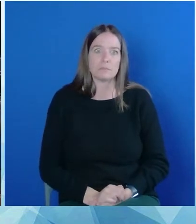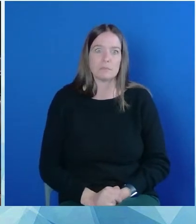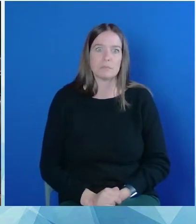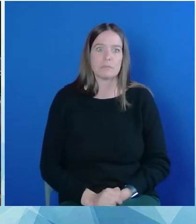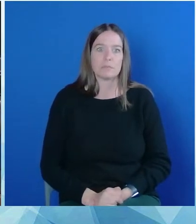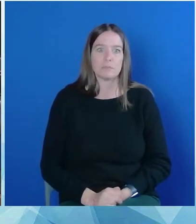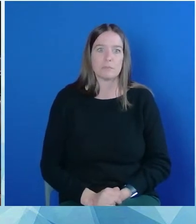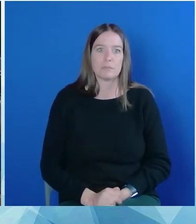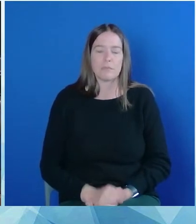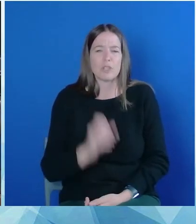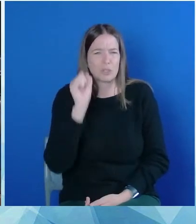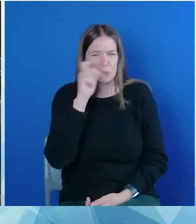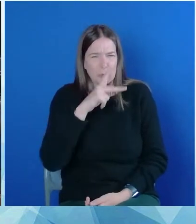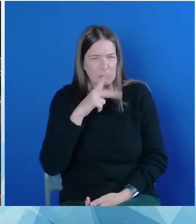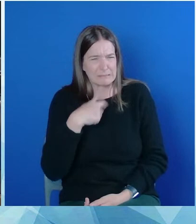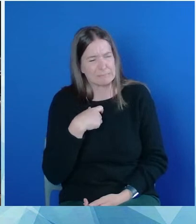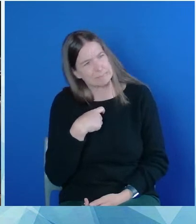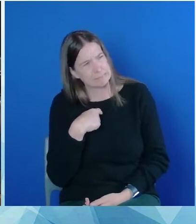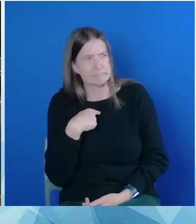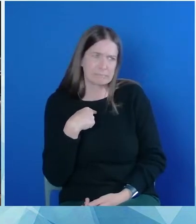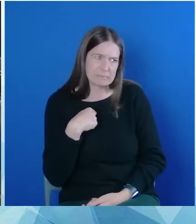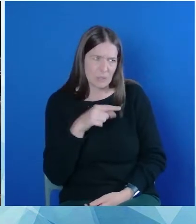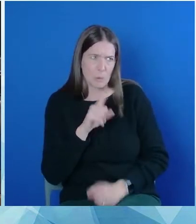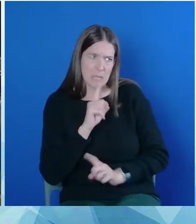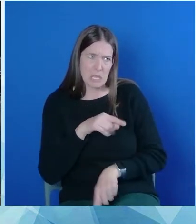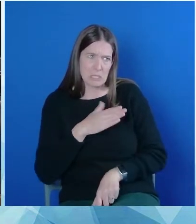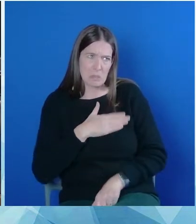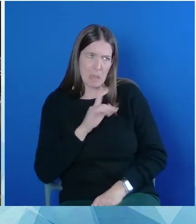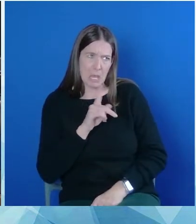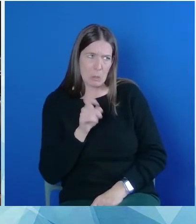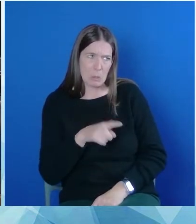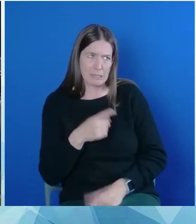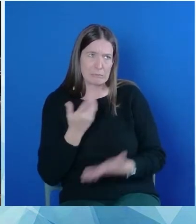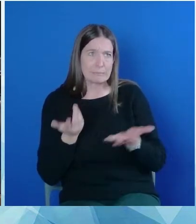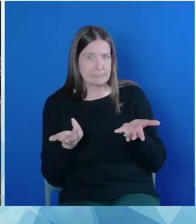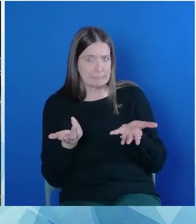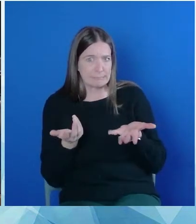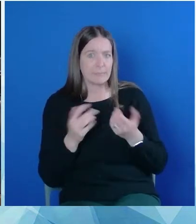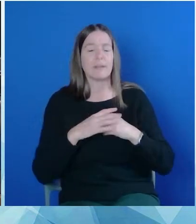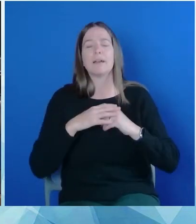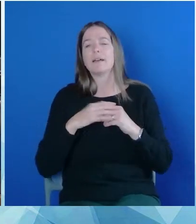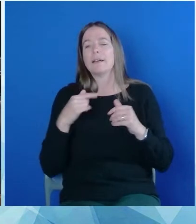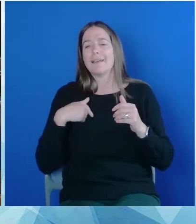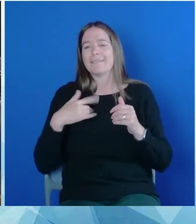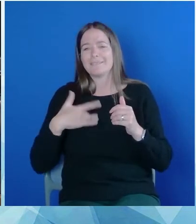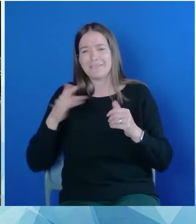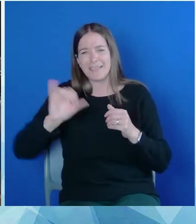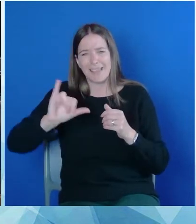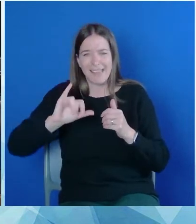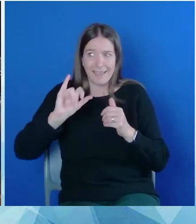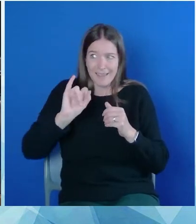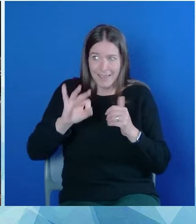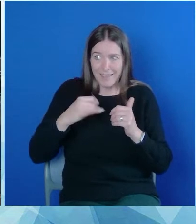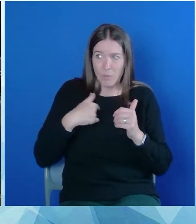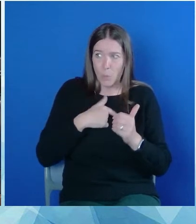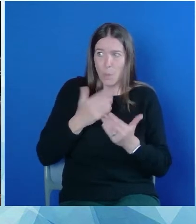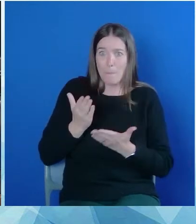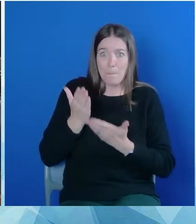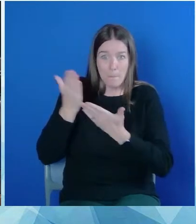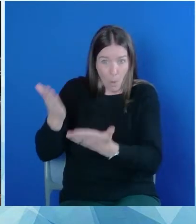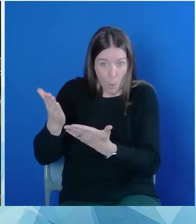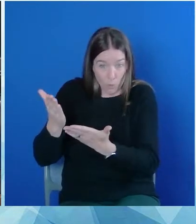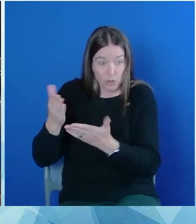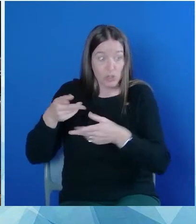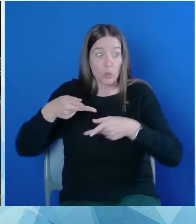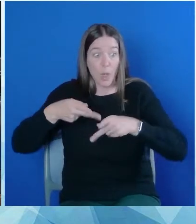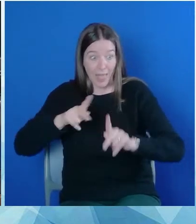I'm not sure if that answered my question. Part of me feels like if we would motion to allow you to take a position